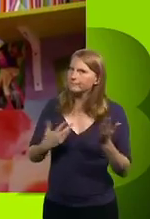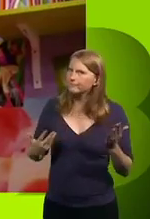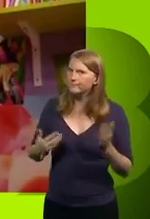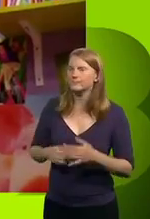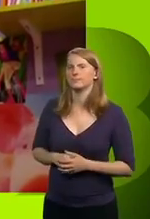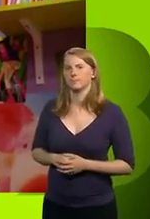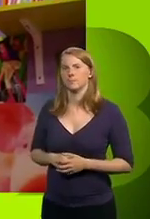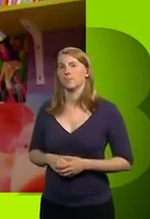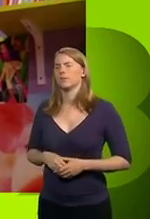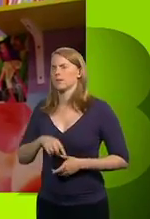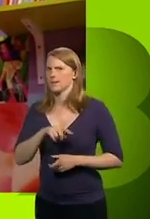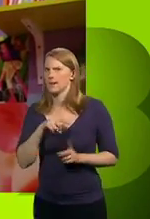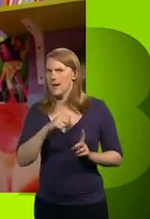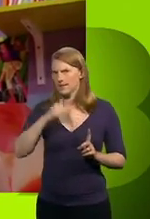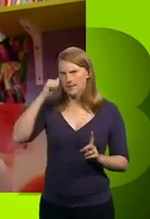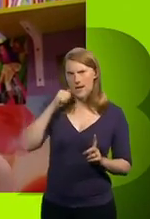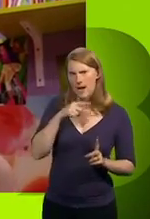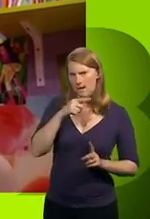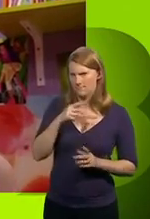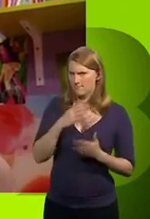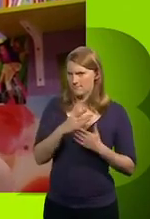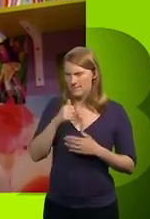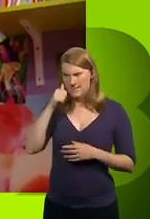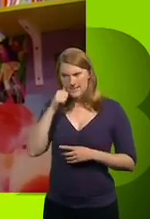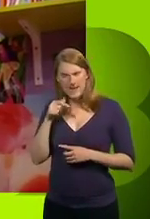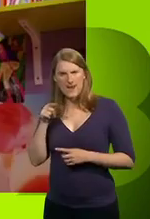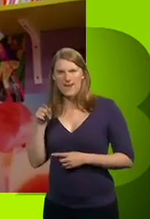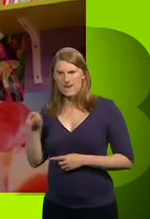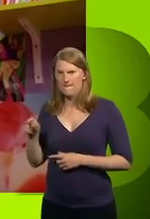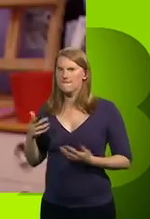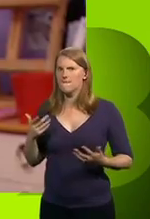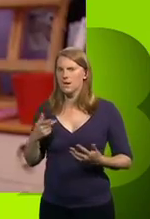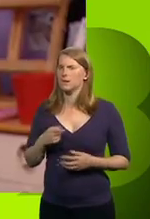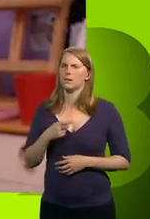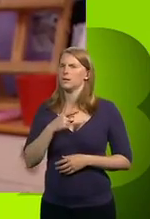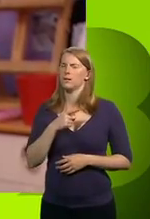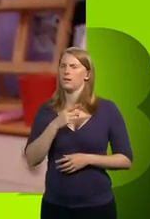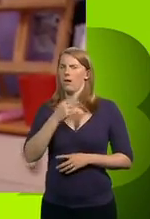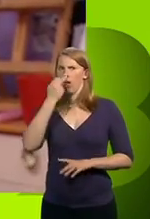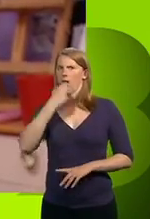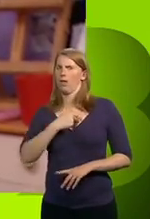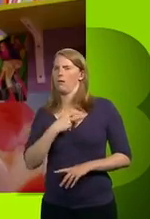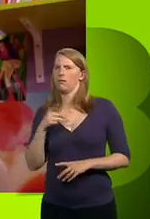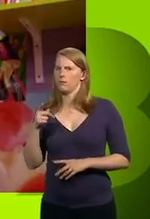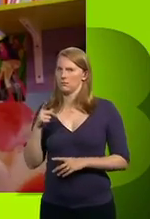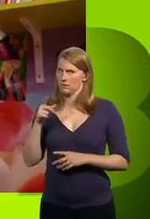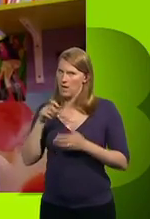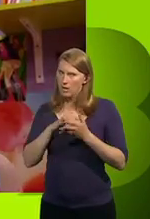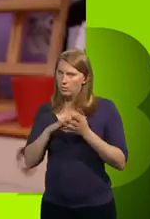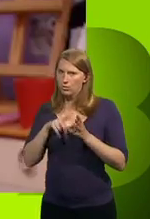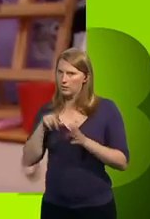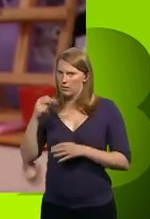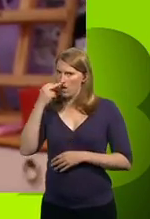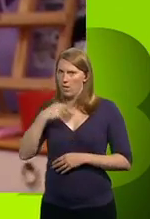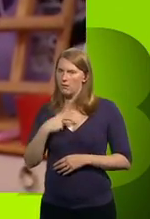That little scam artist Kathy might have pulled the wool over Jack's eyes, but she's not going to fool us. Right, Sam? Knit one pearl.